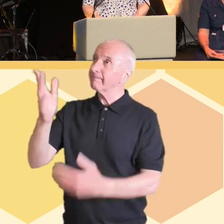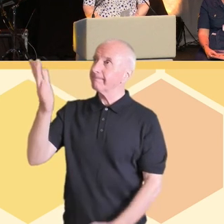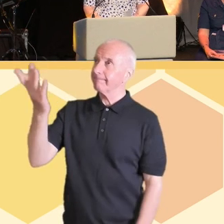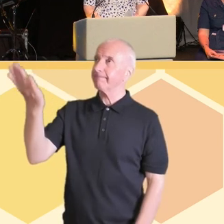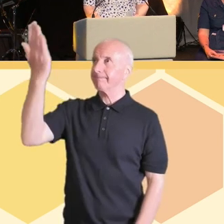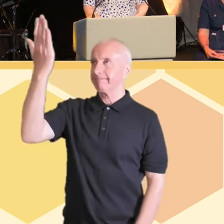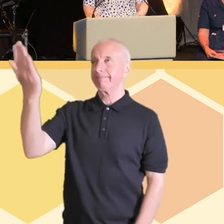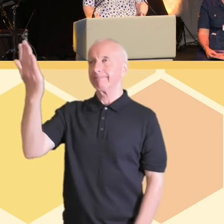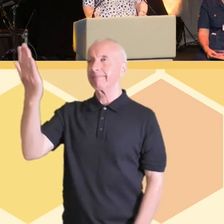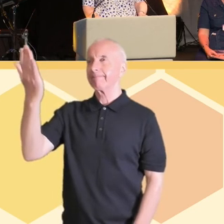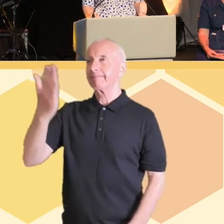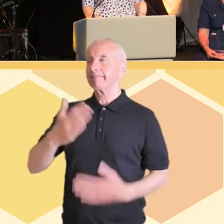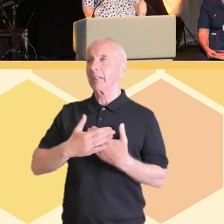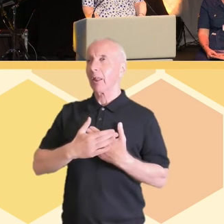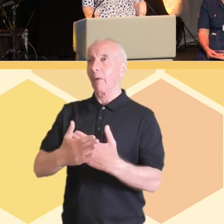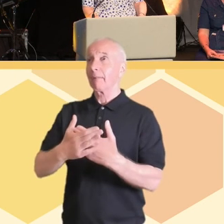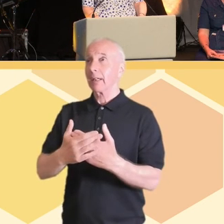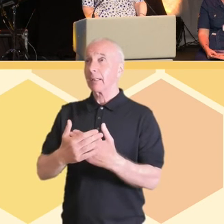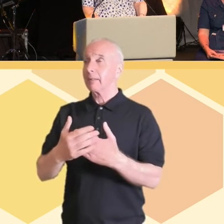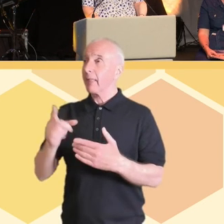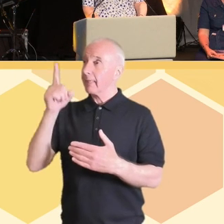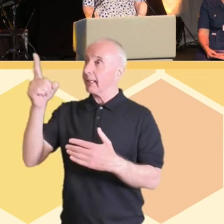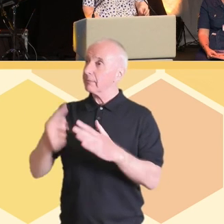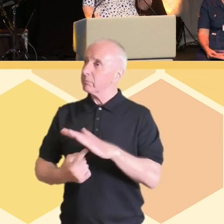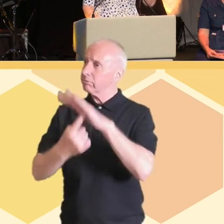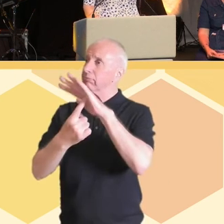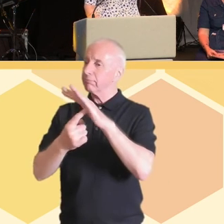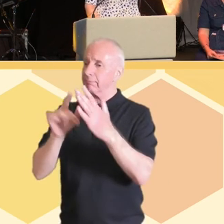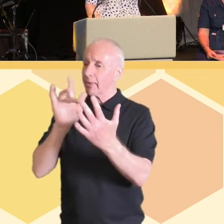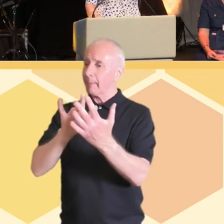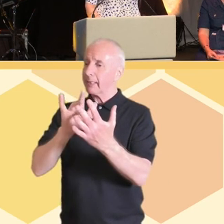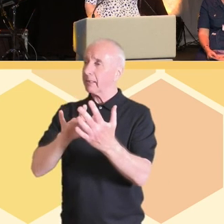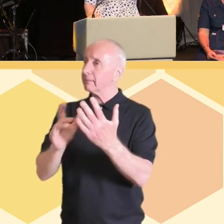love must remain at the centre. Thank you.